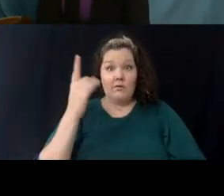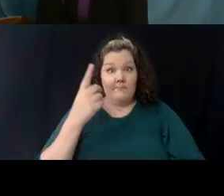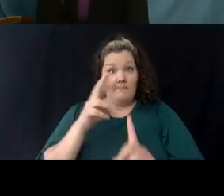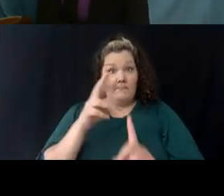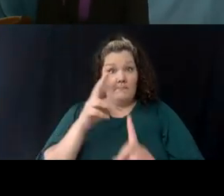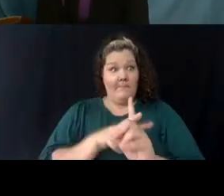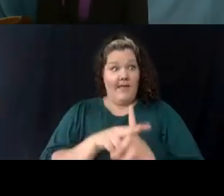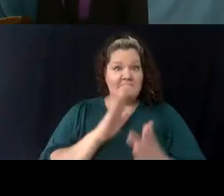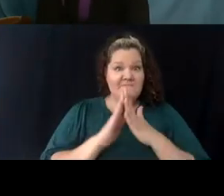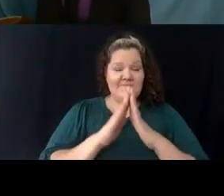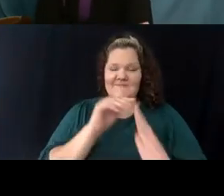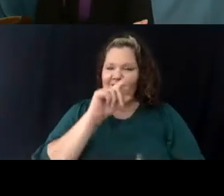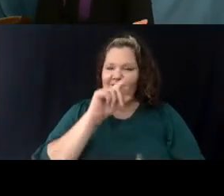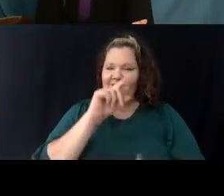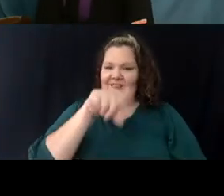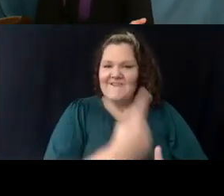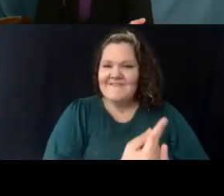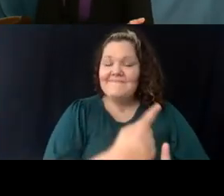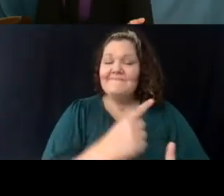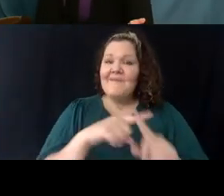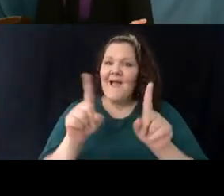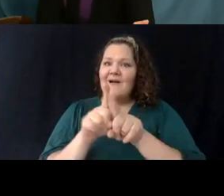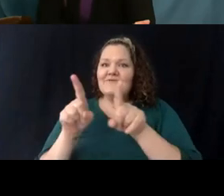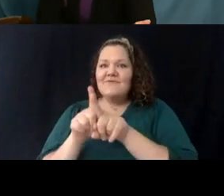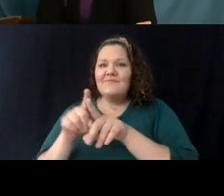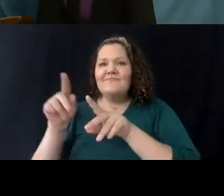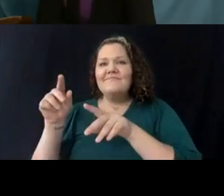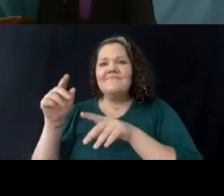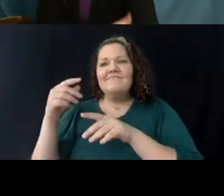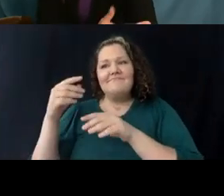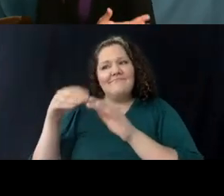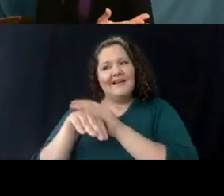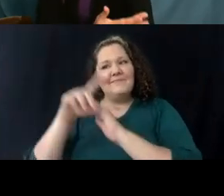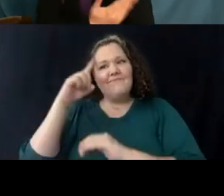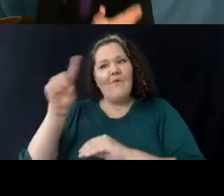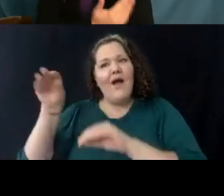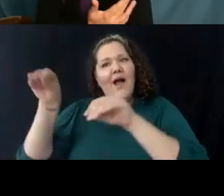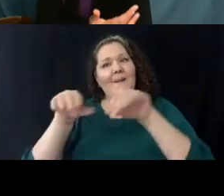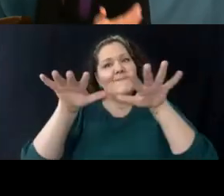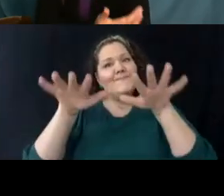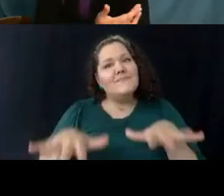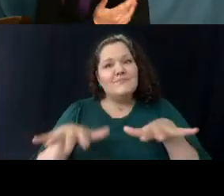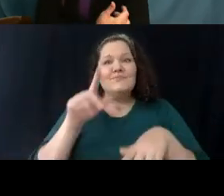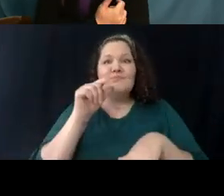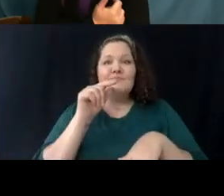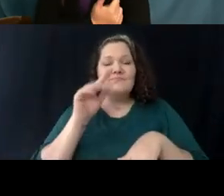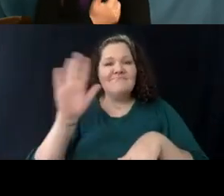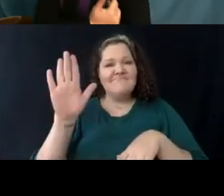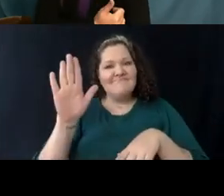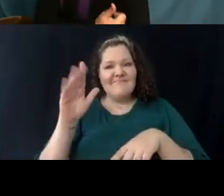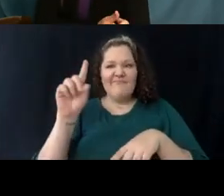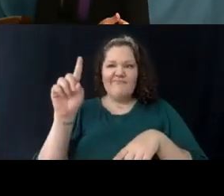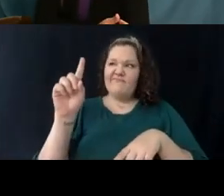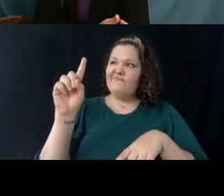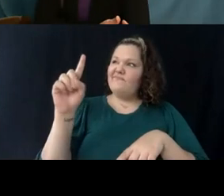very helpful. Icons, especially pay attention to the icons that you're using. Not only the deaf community, a deaf community really appreciates